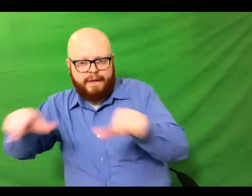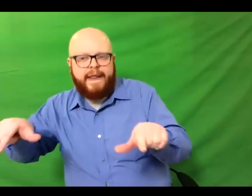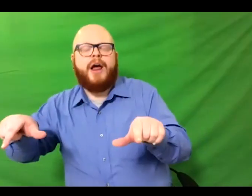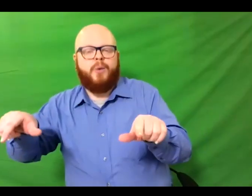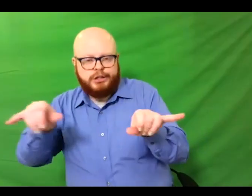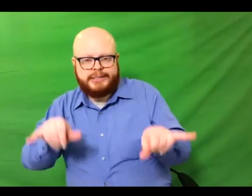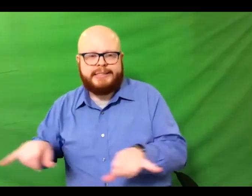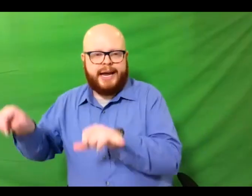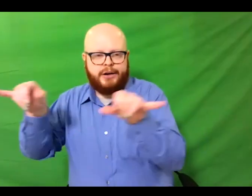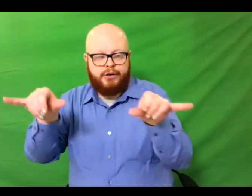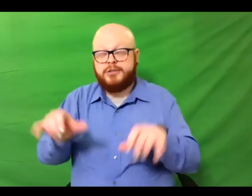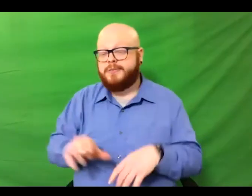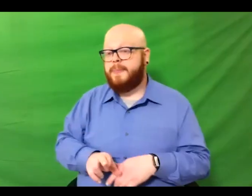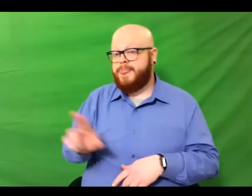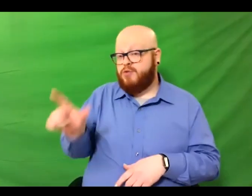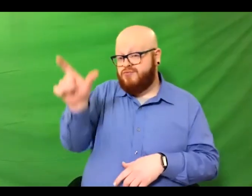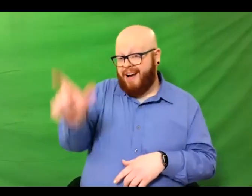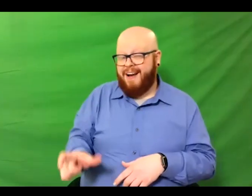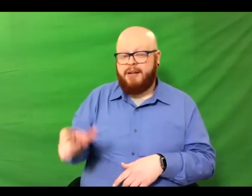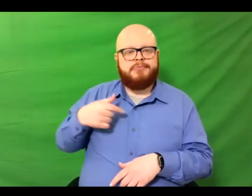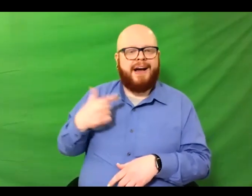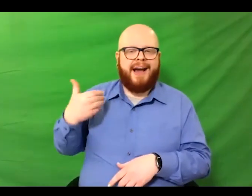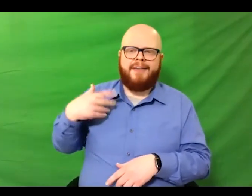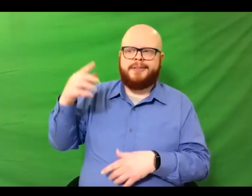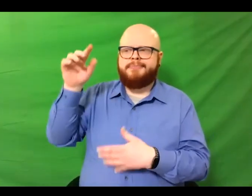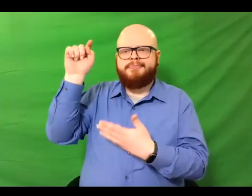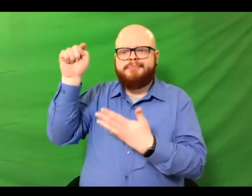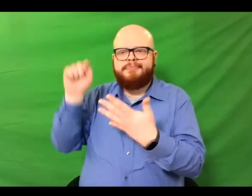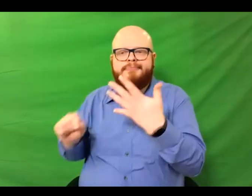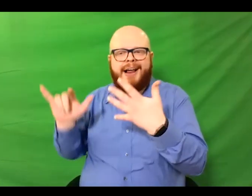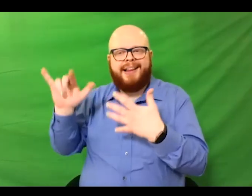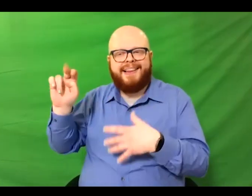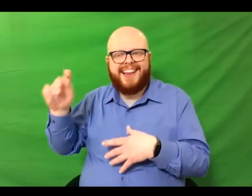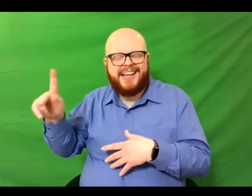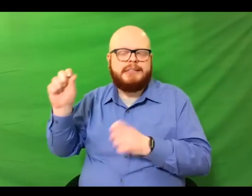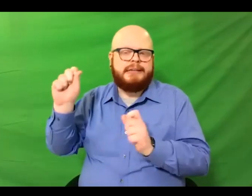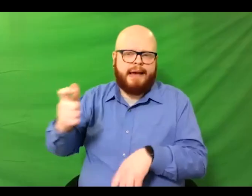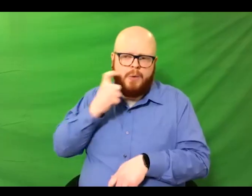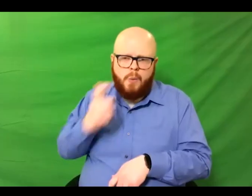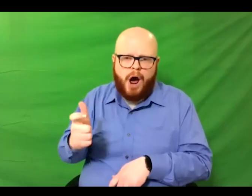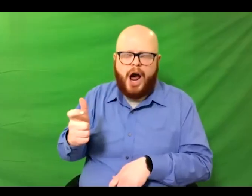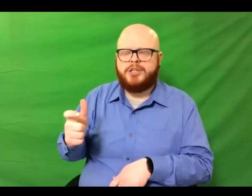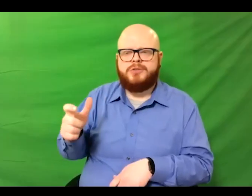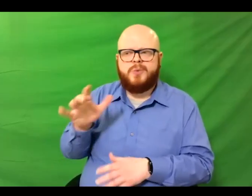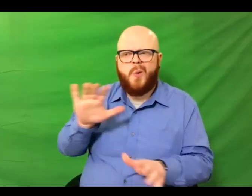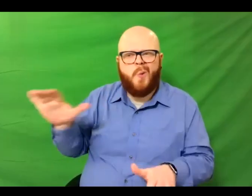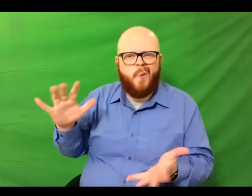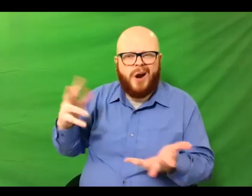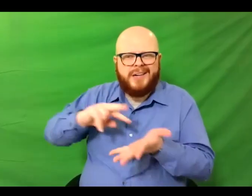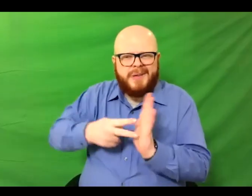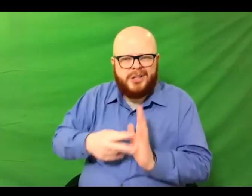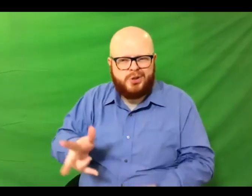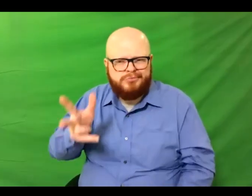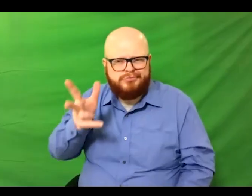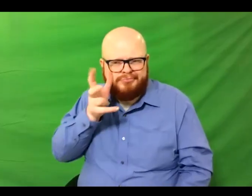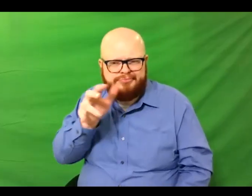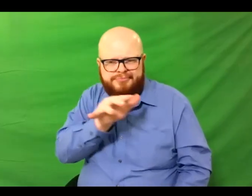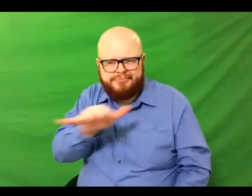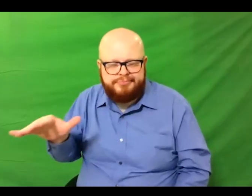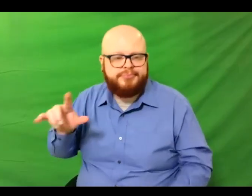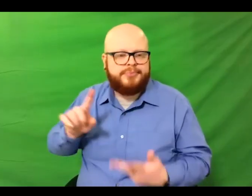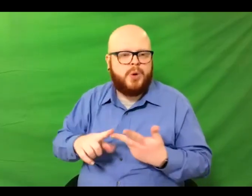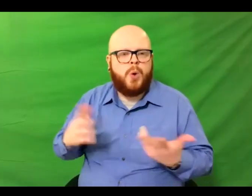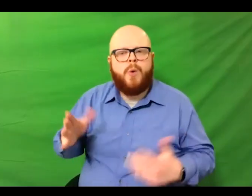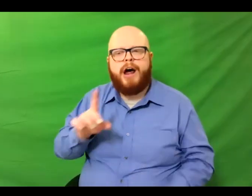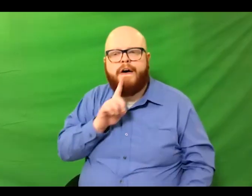hyperlinks that you can click on, such as a short clip on what is finger reading, what is fingerspelling, or what are classifiers. Because classifiers don't